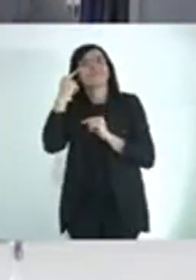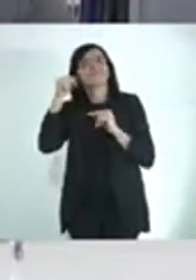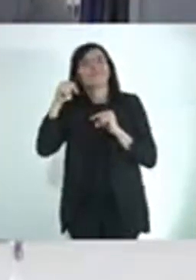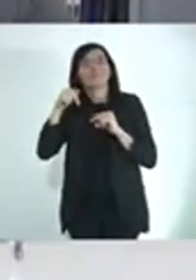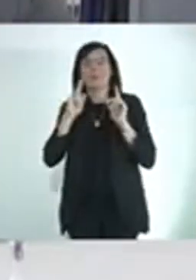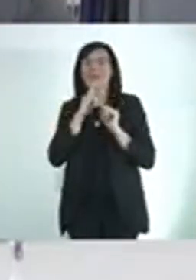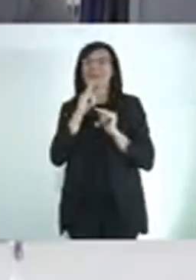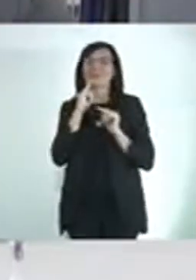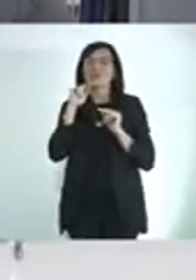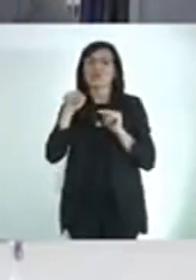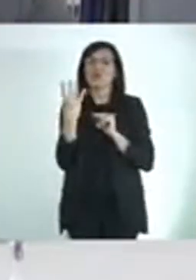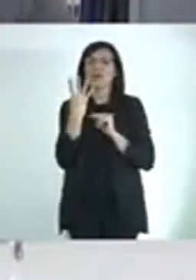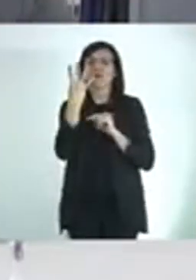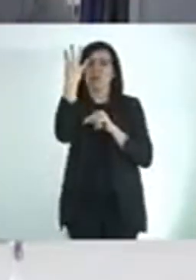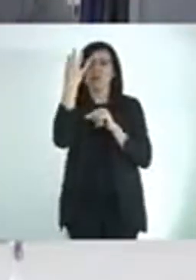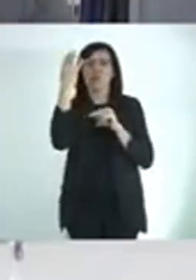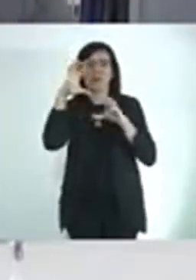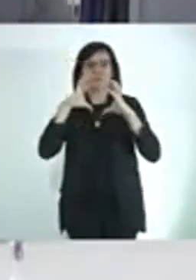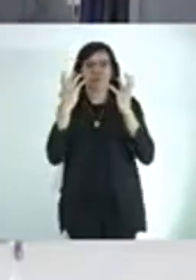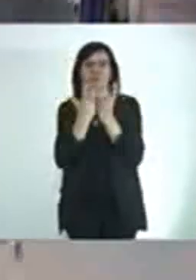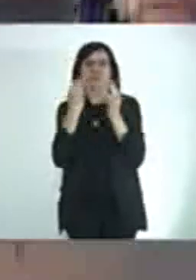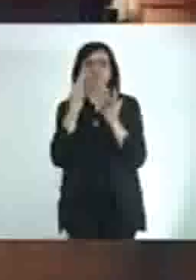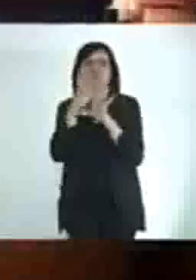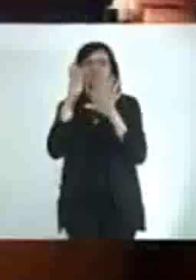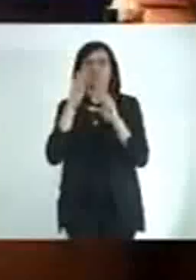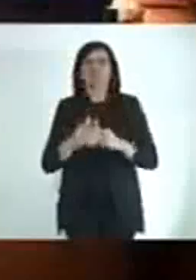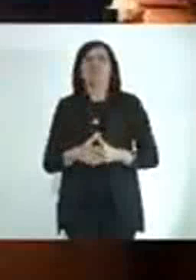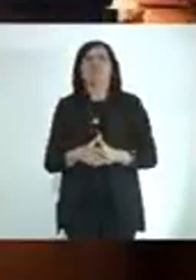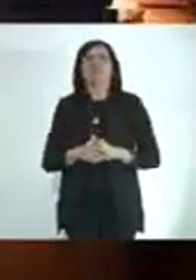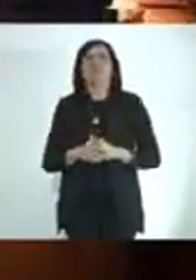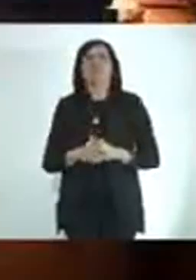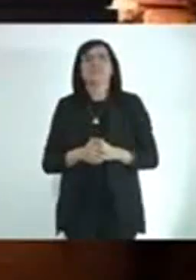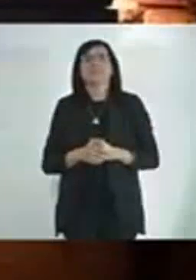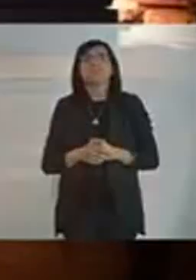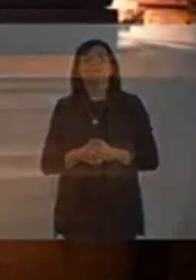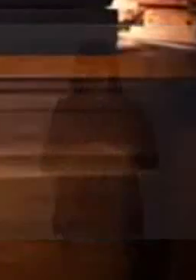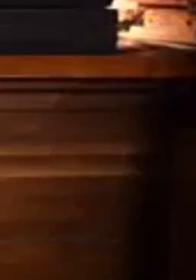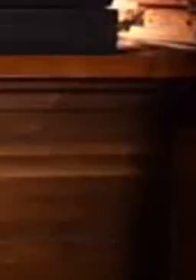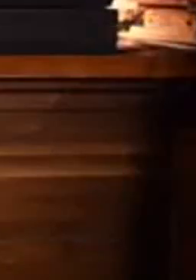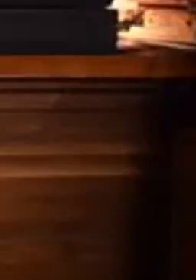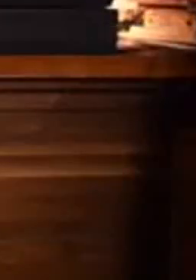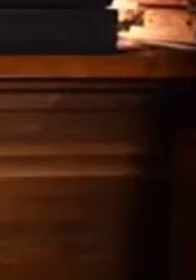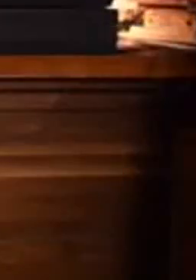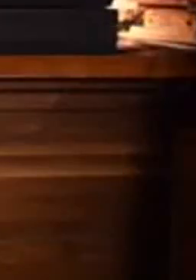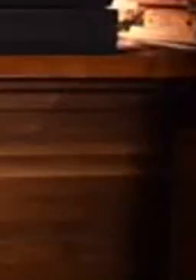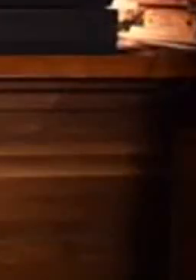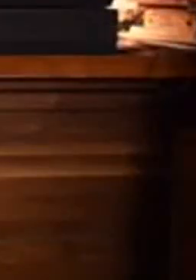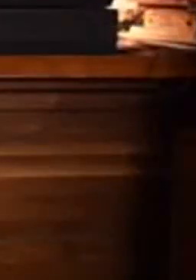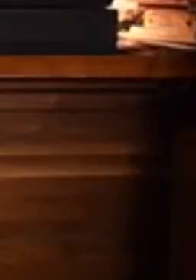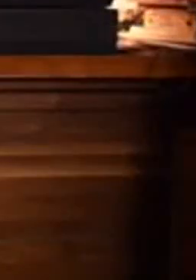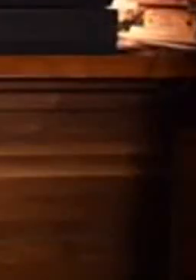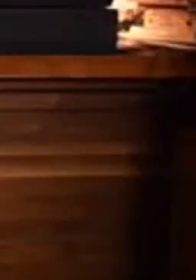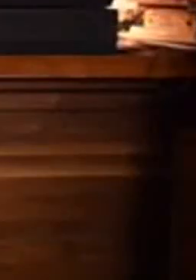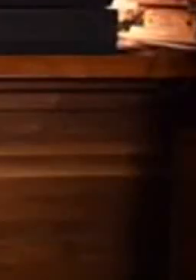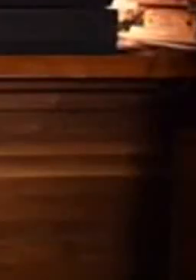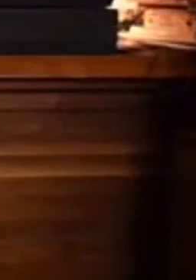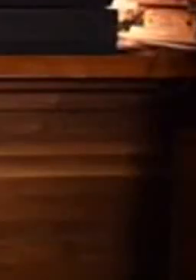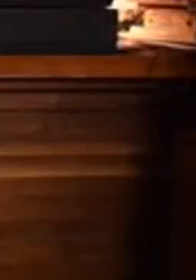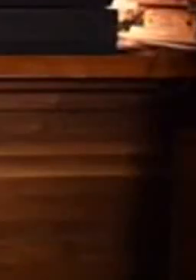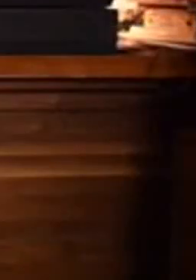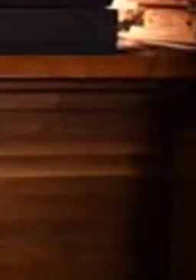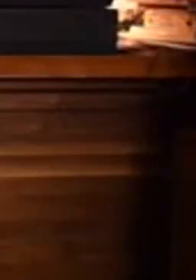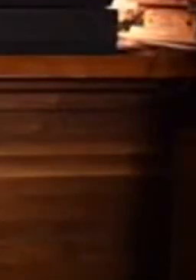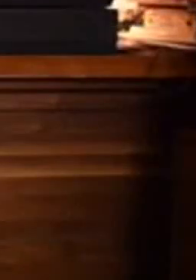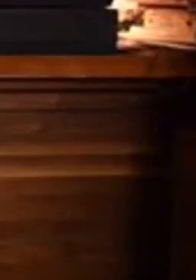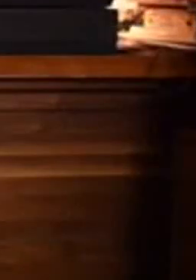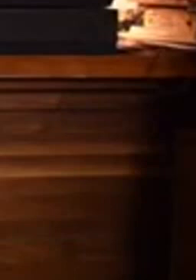Cuarto Congreso Internacional de Educación. Hola, my name is Jun Yomitsu and I'm the president